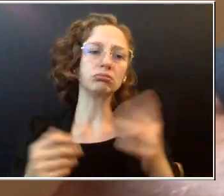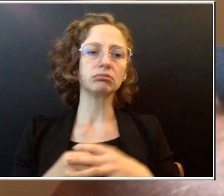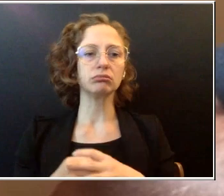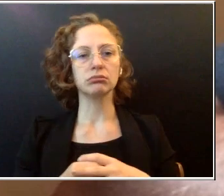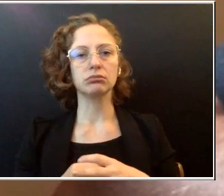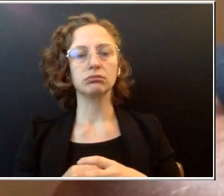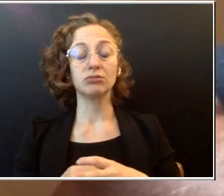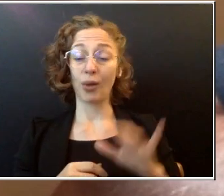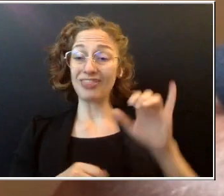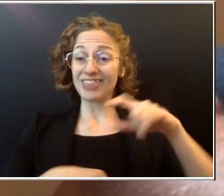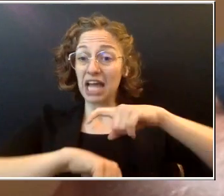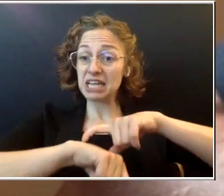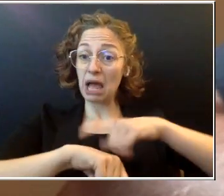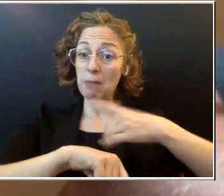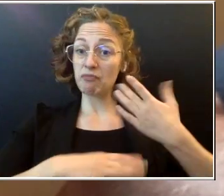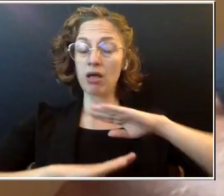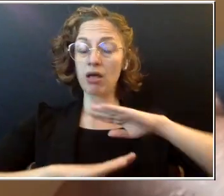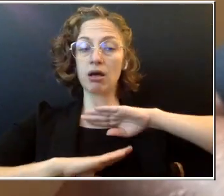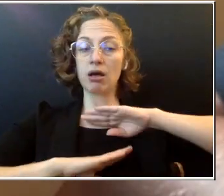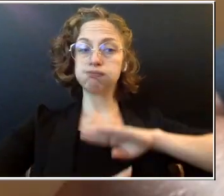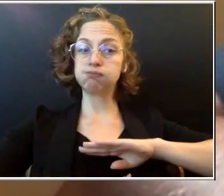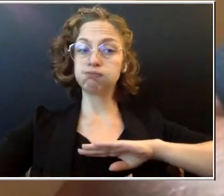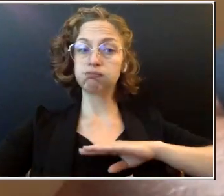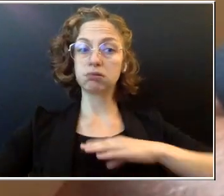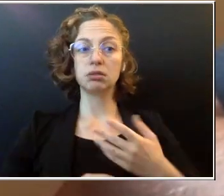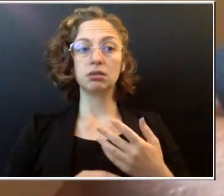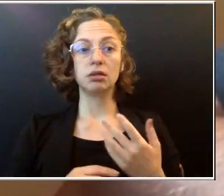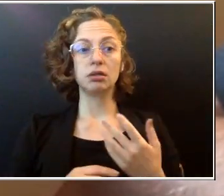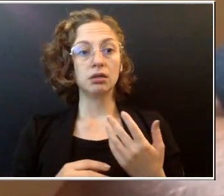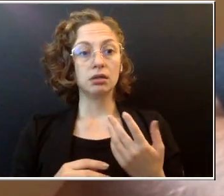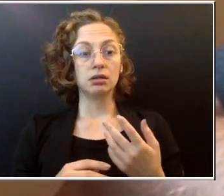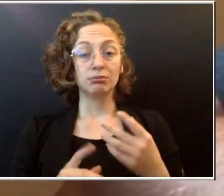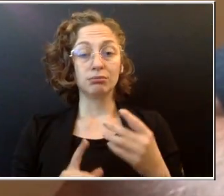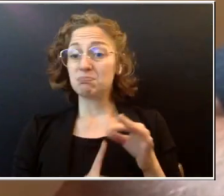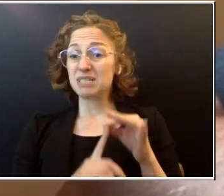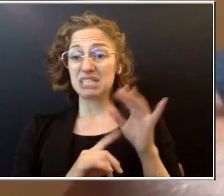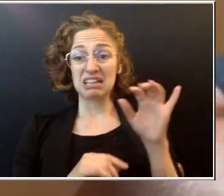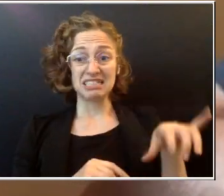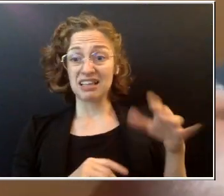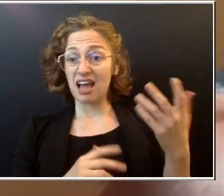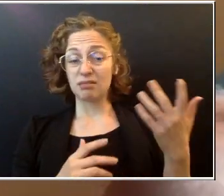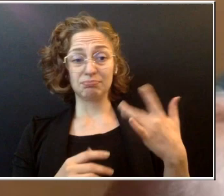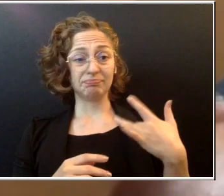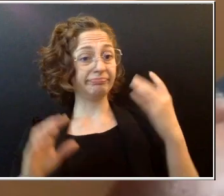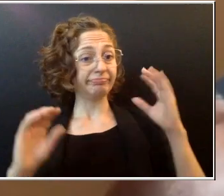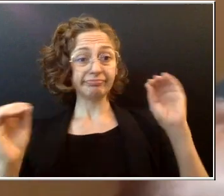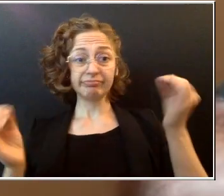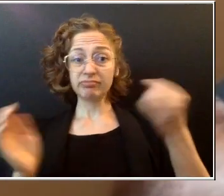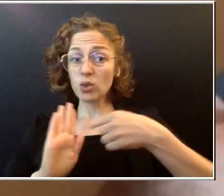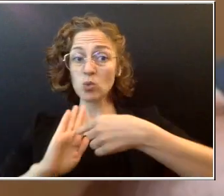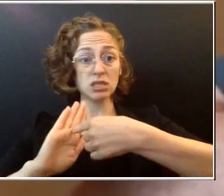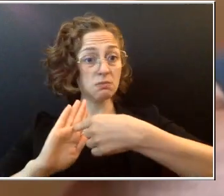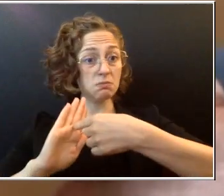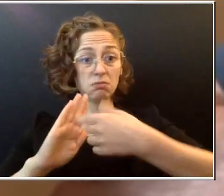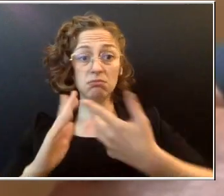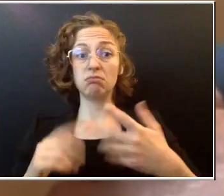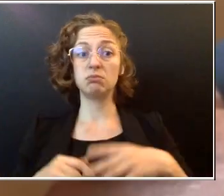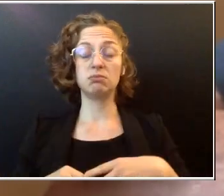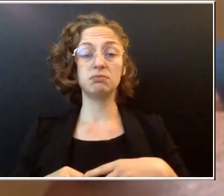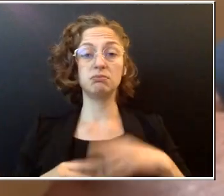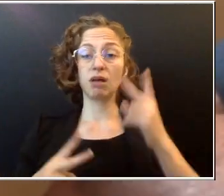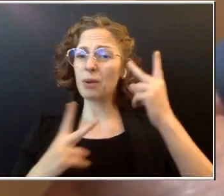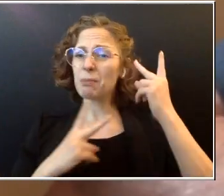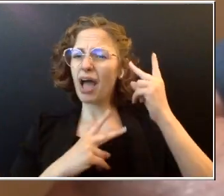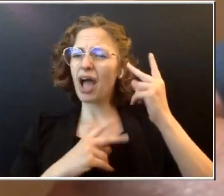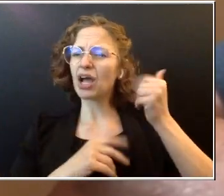But outside of that, I didn't feel any symptoms. Looking back, the few months prior to that, I